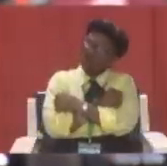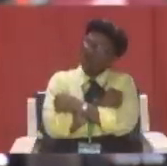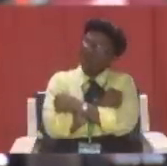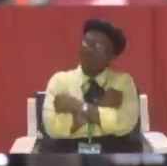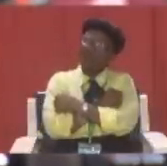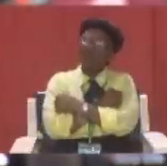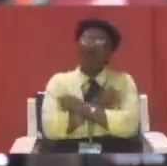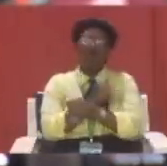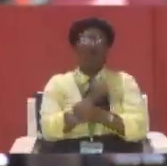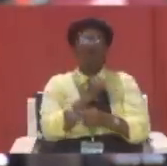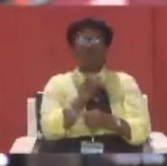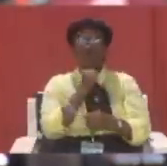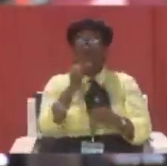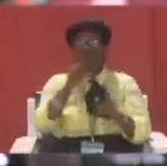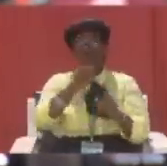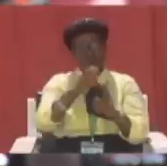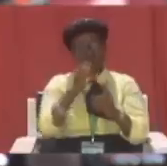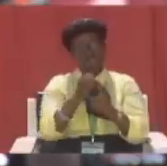You say why?